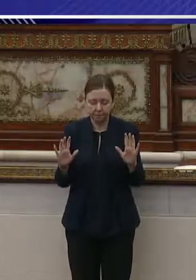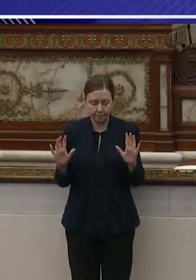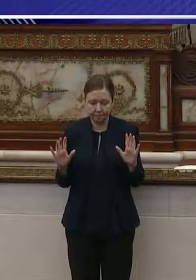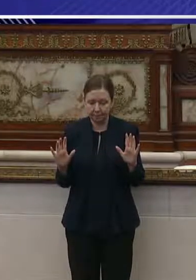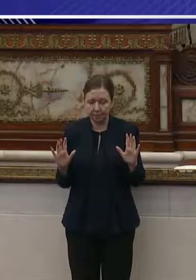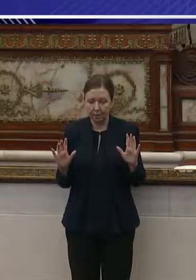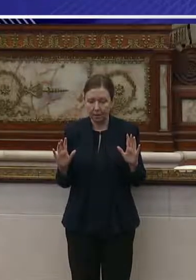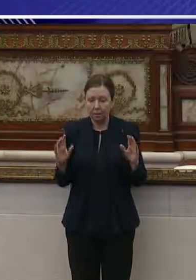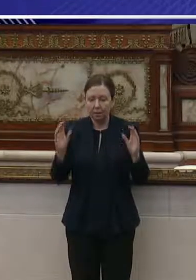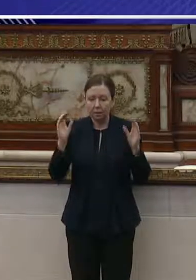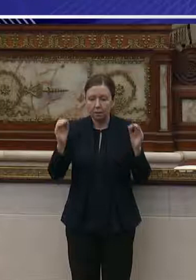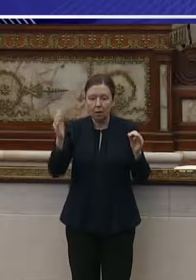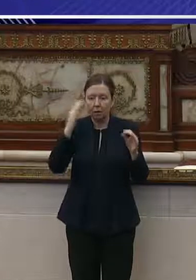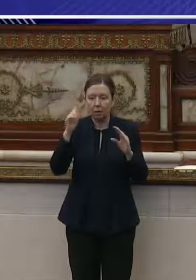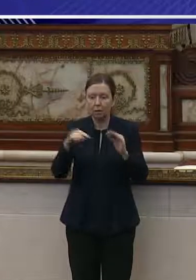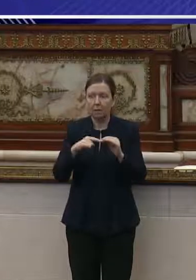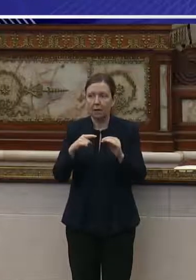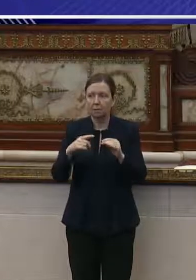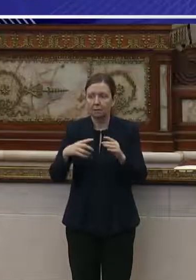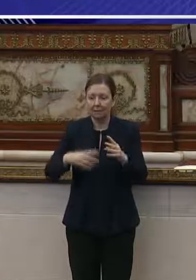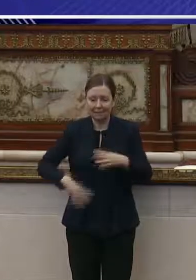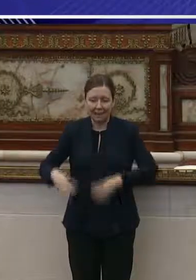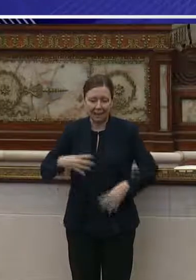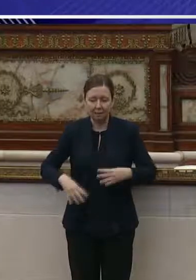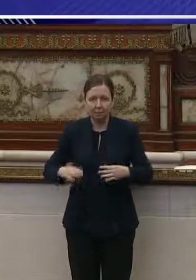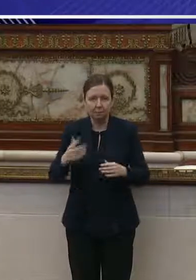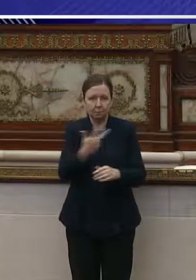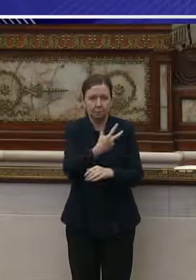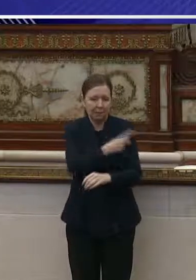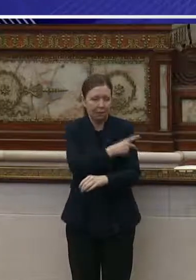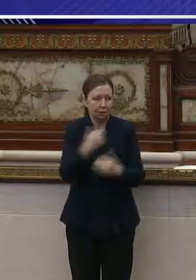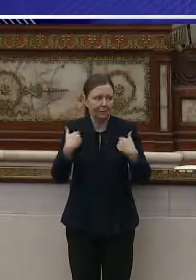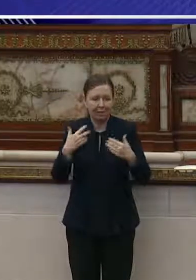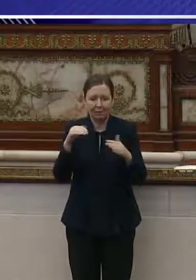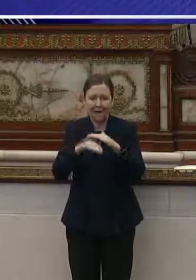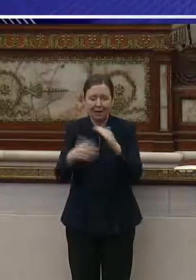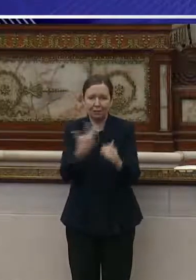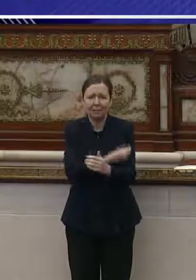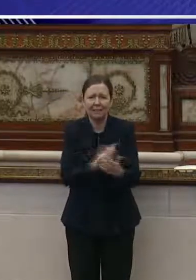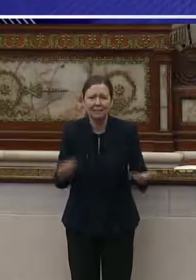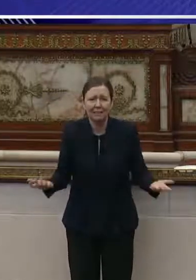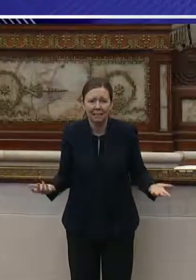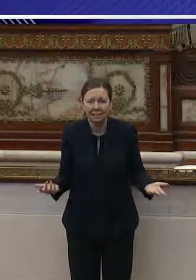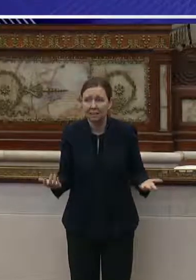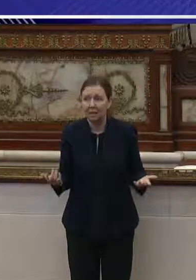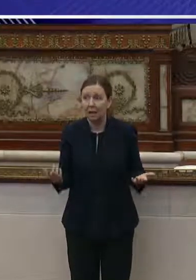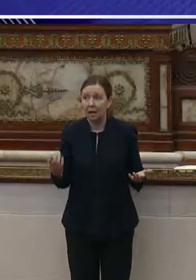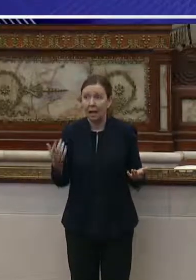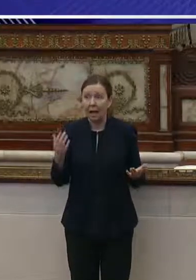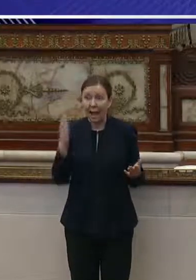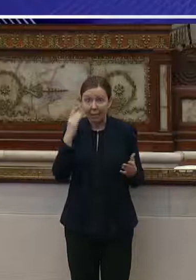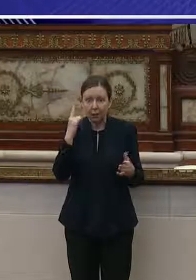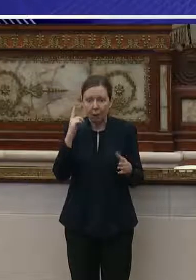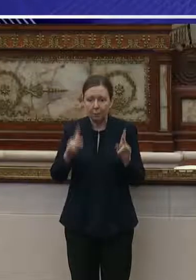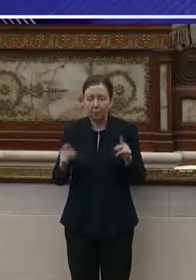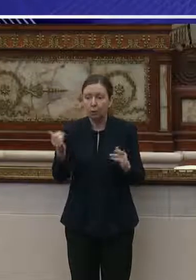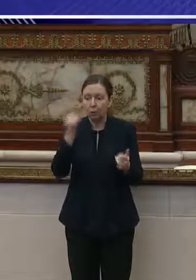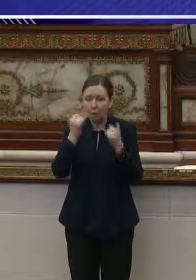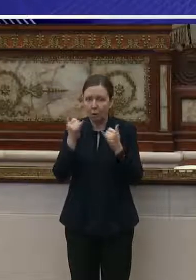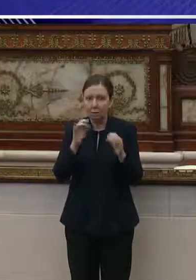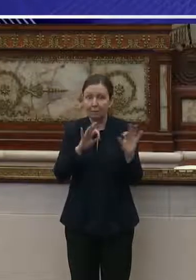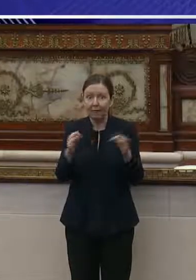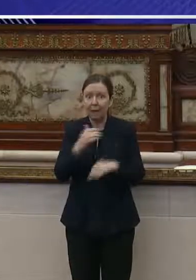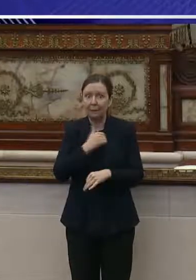I think nobody knows about the fact that dialysis patients have access to the vaccine. I mean, I know for a fact that people have called our office,